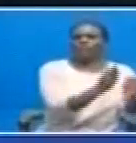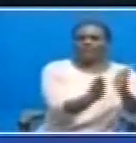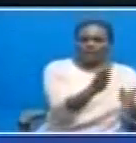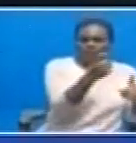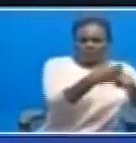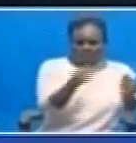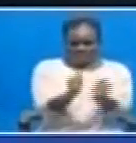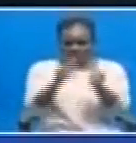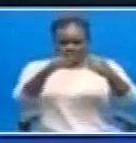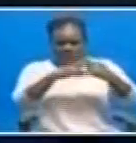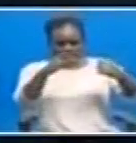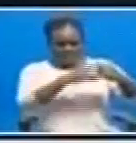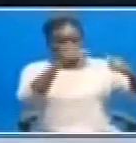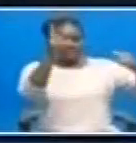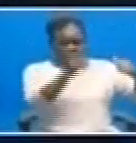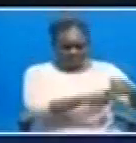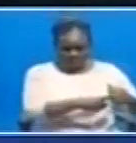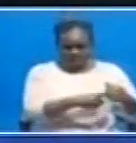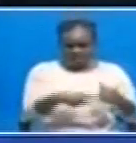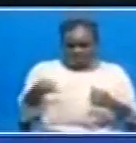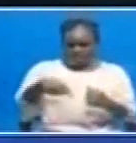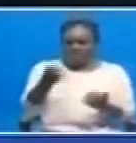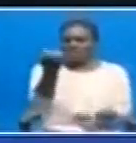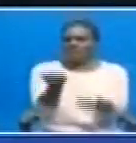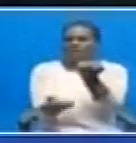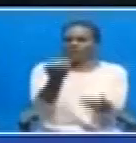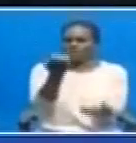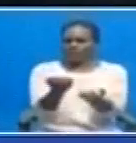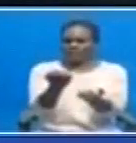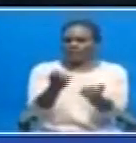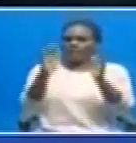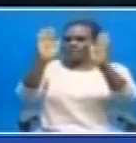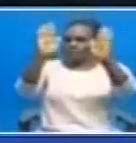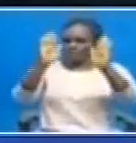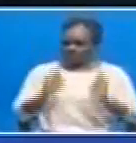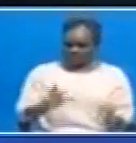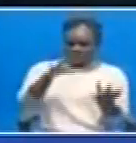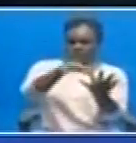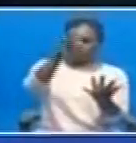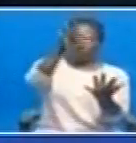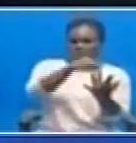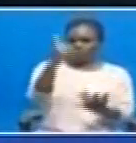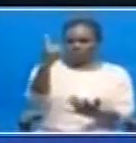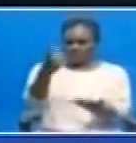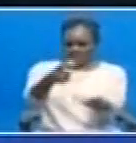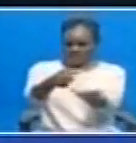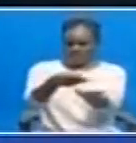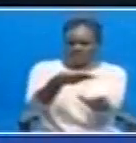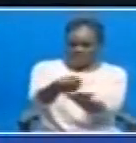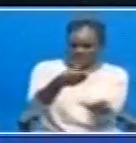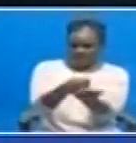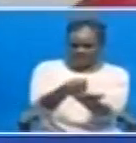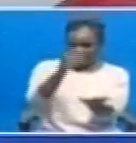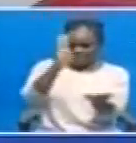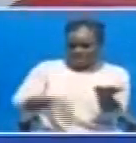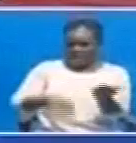since 1996 for us to evaluate the rationale behind choosing one form of financing from the